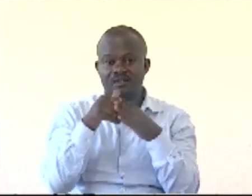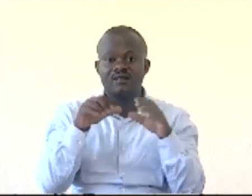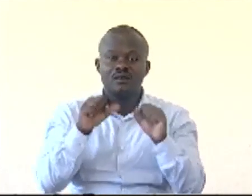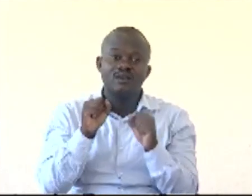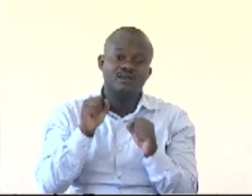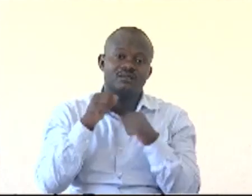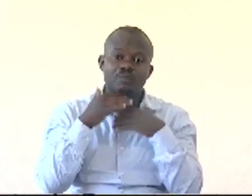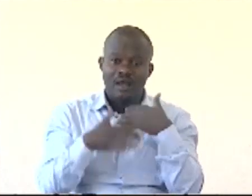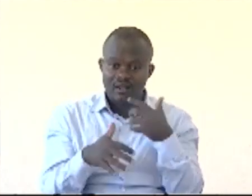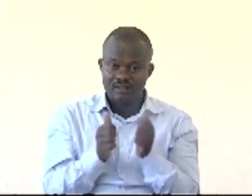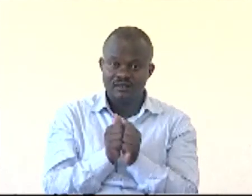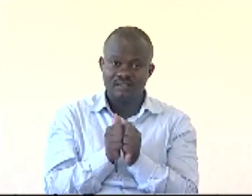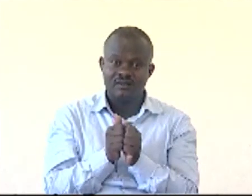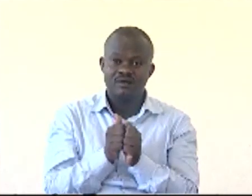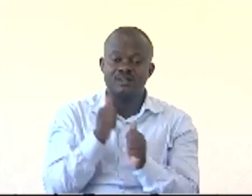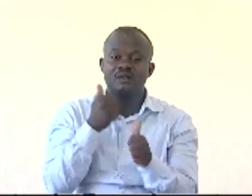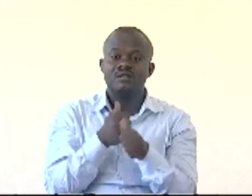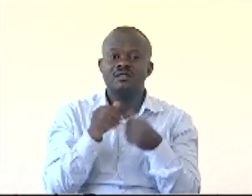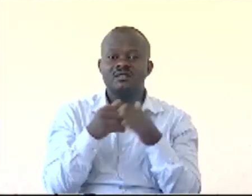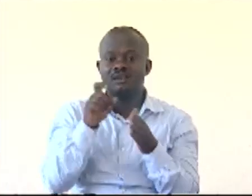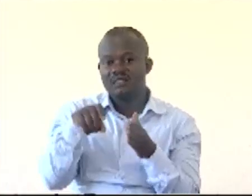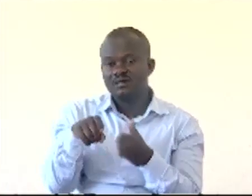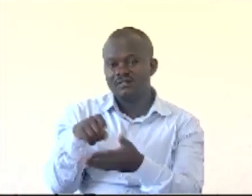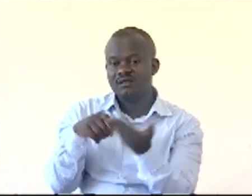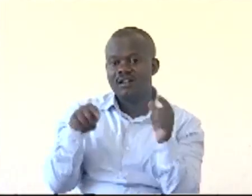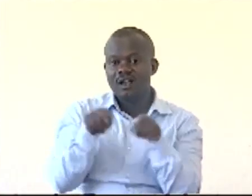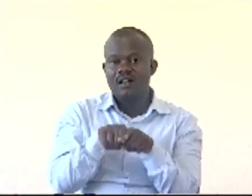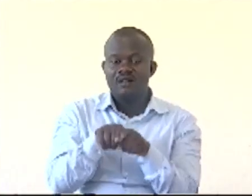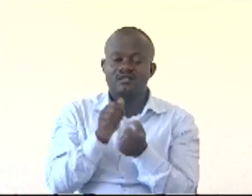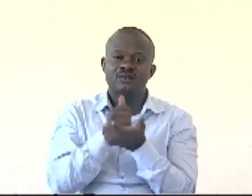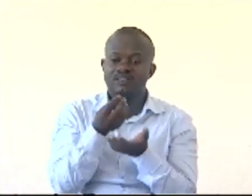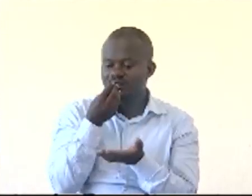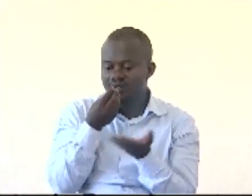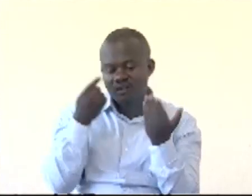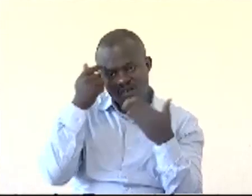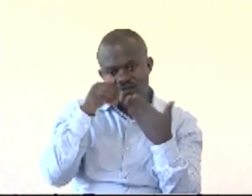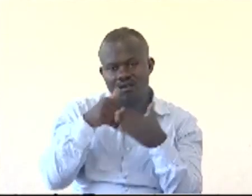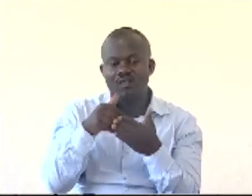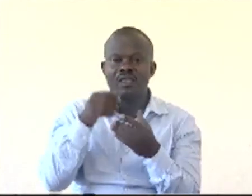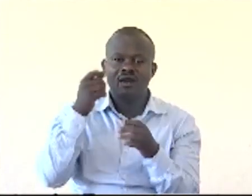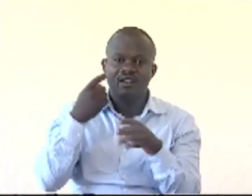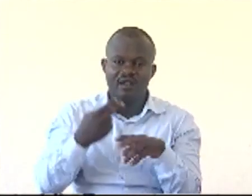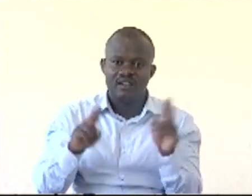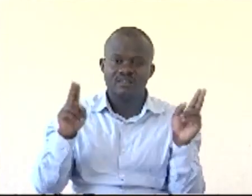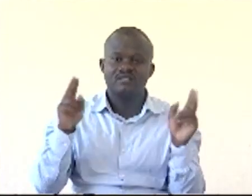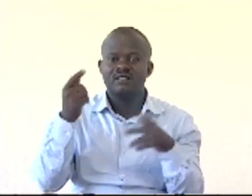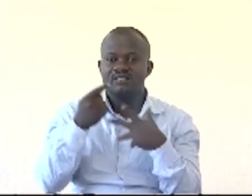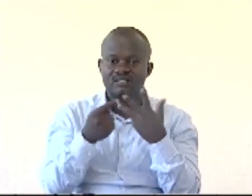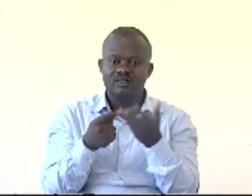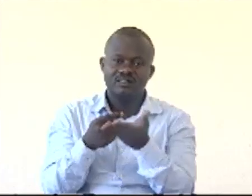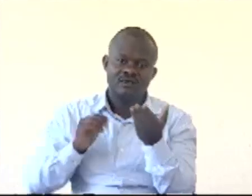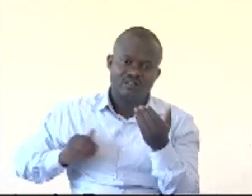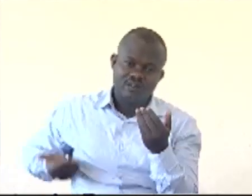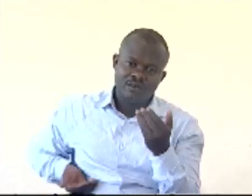blood which is needed as the source of nutrients for the eggs, this